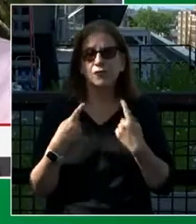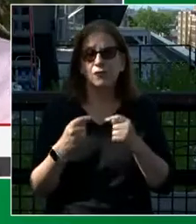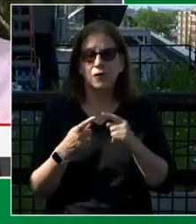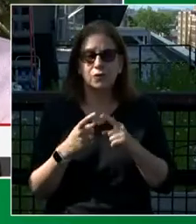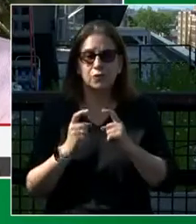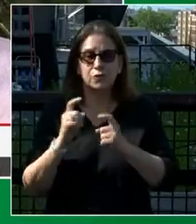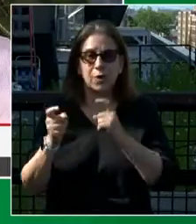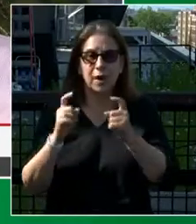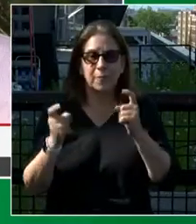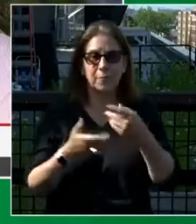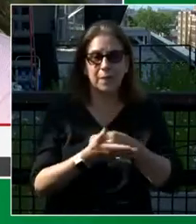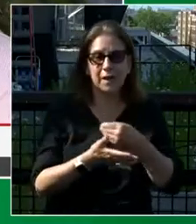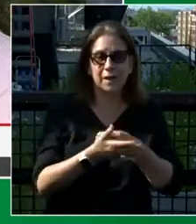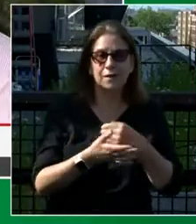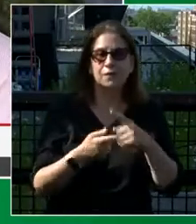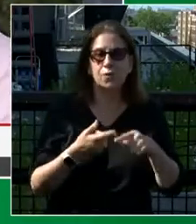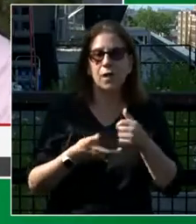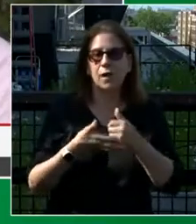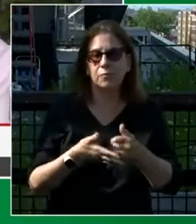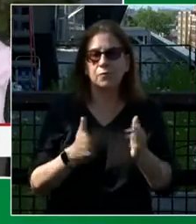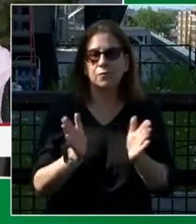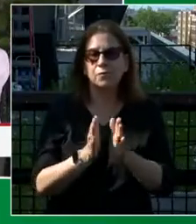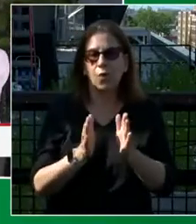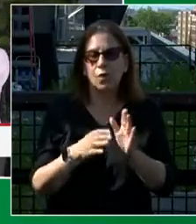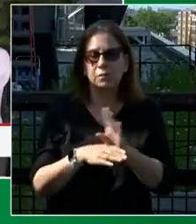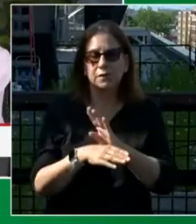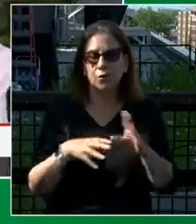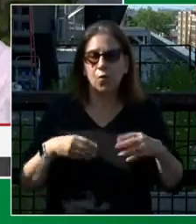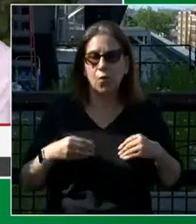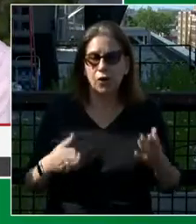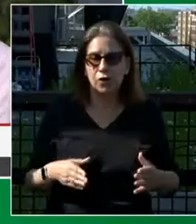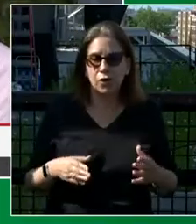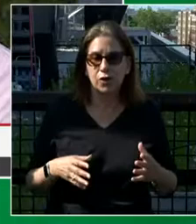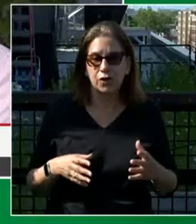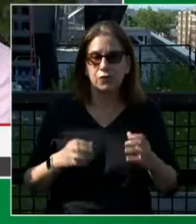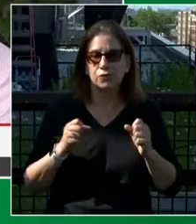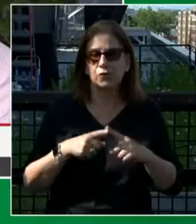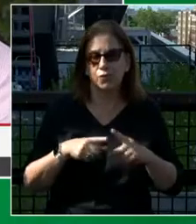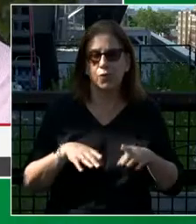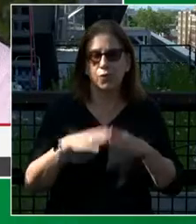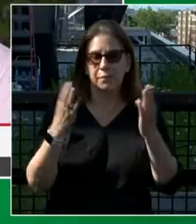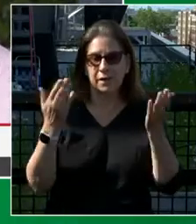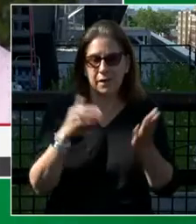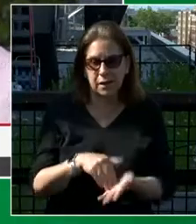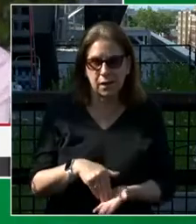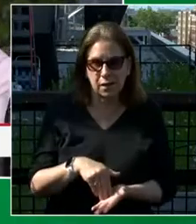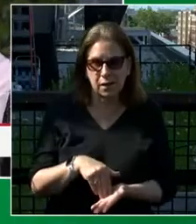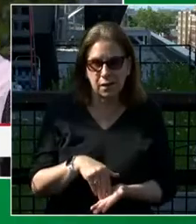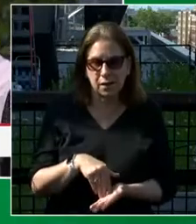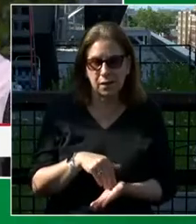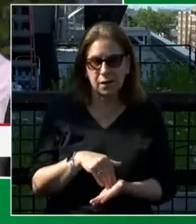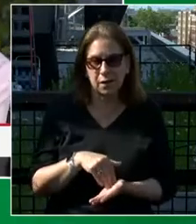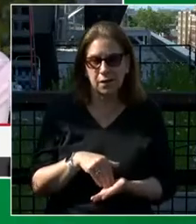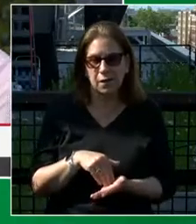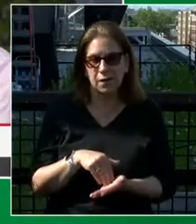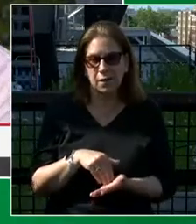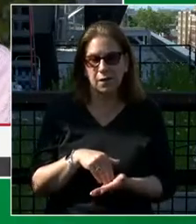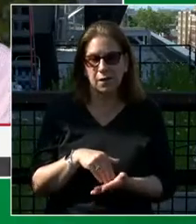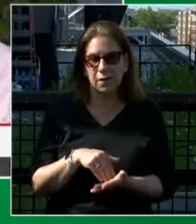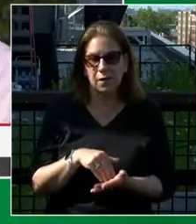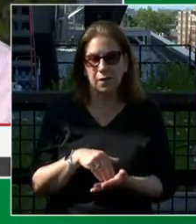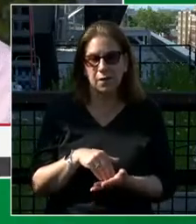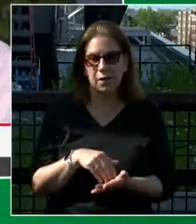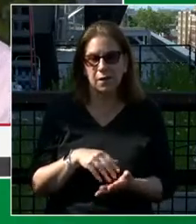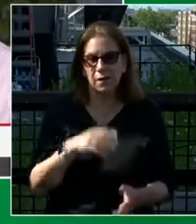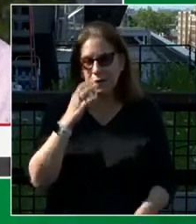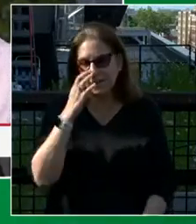small business owners to get back on their feet. We are extending our reach